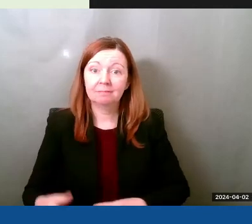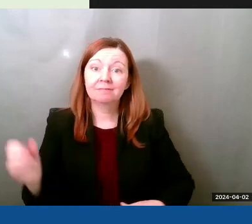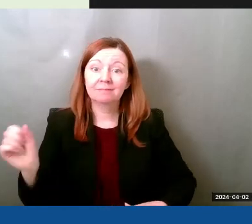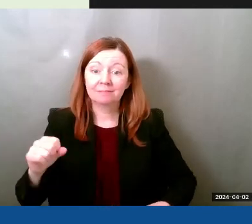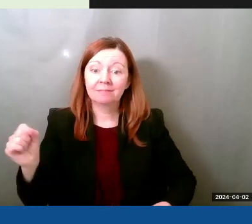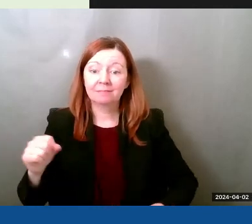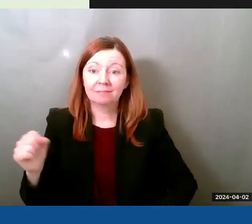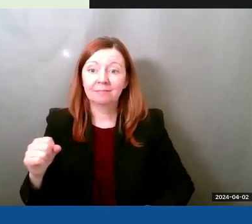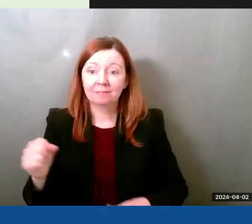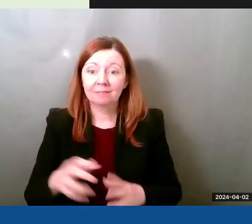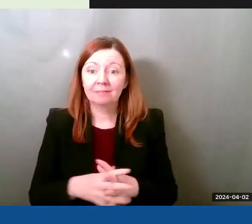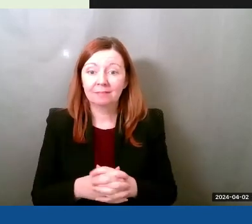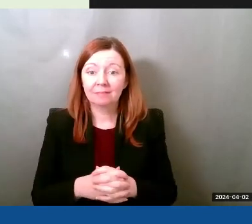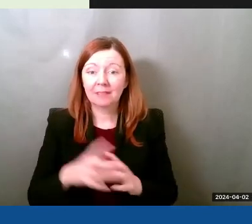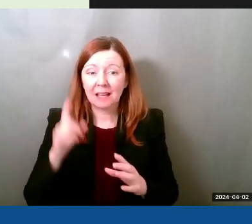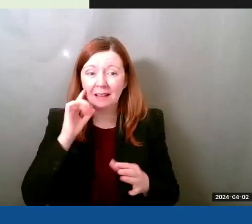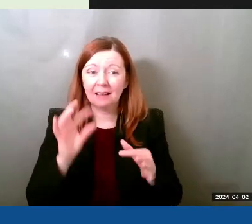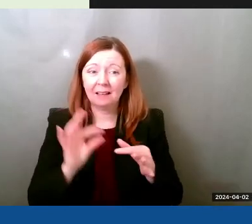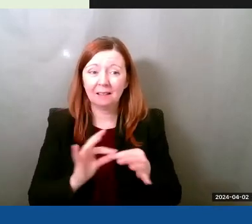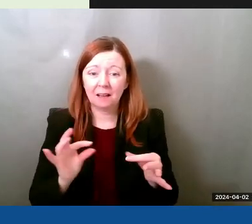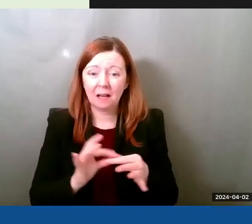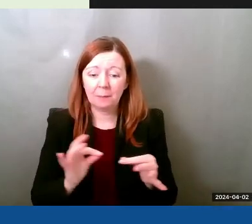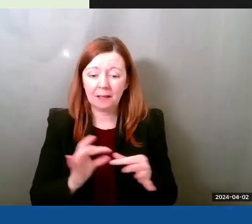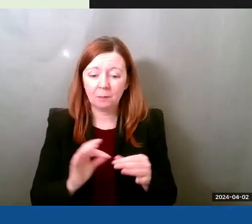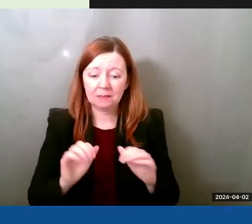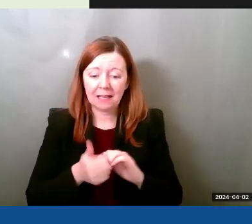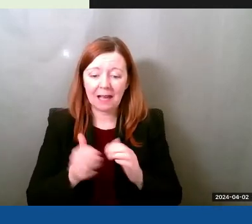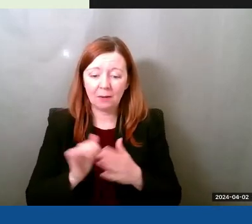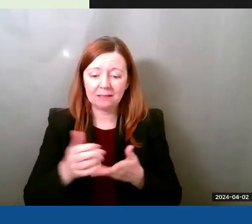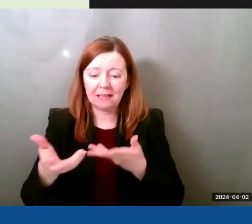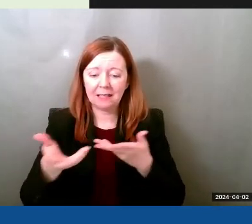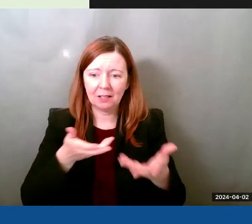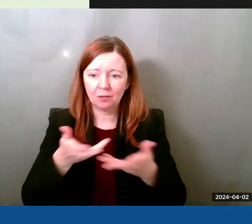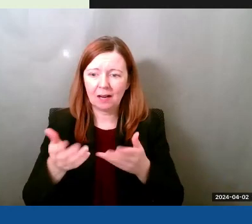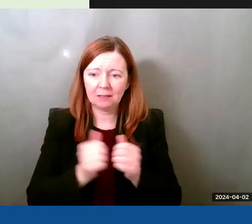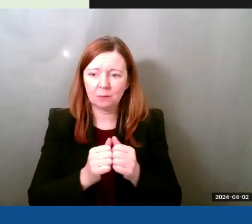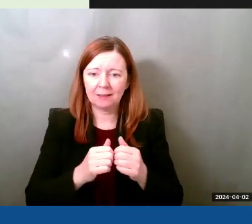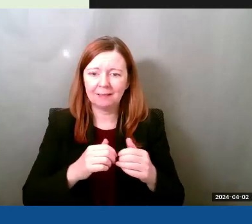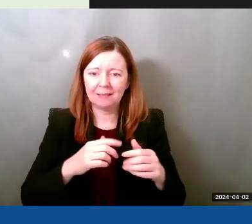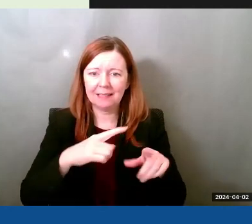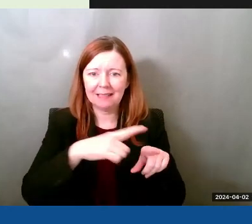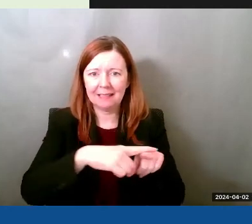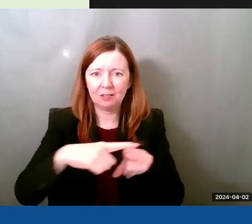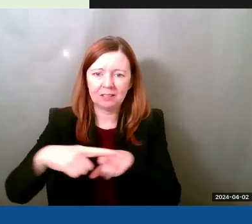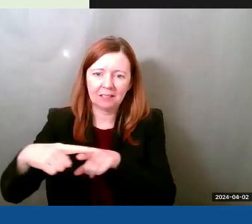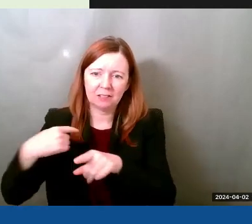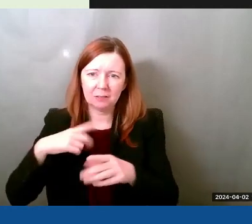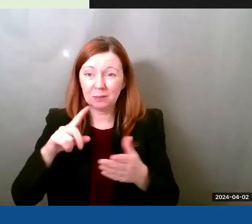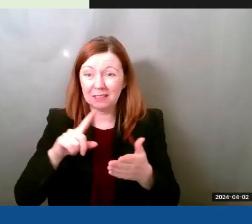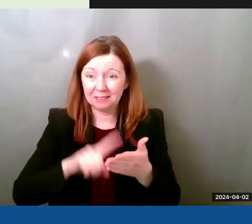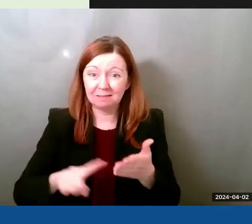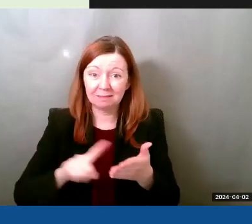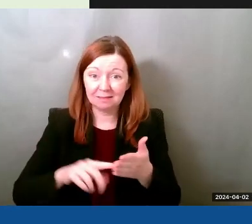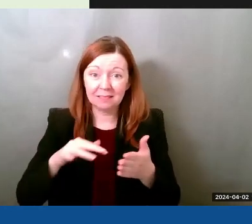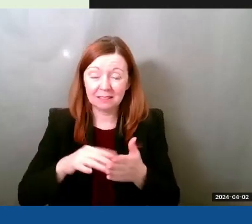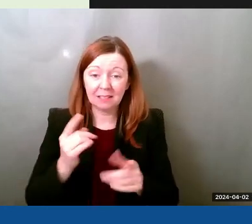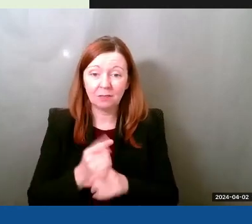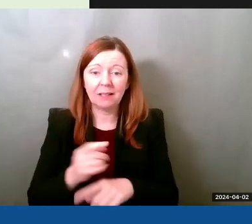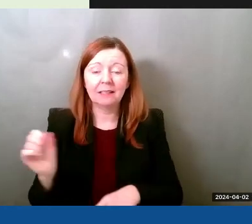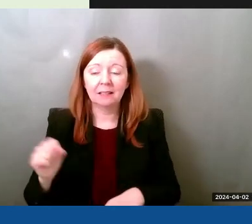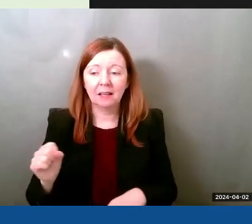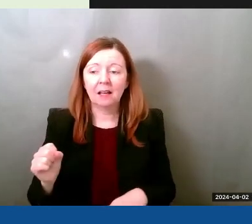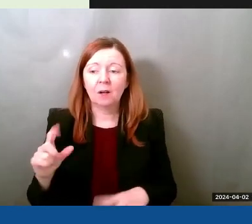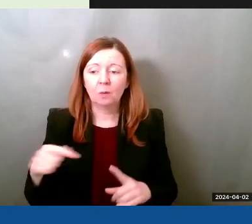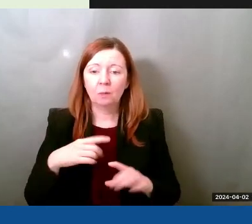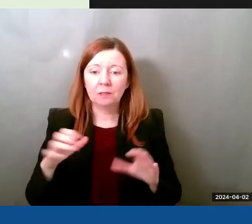Yeah, so I think the comment was, how does that interact with, the intersections we study, right? Right. Yeah, so